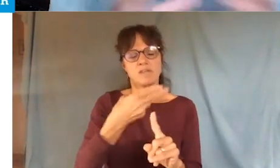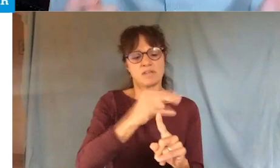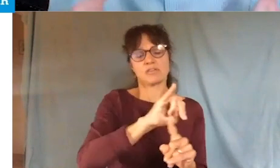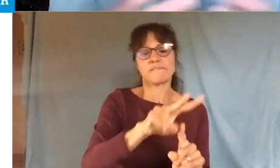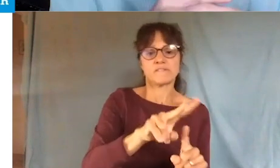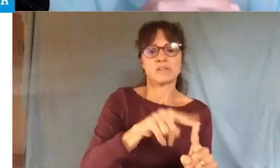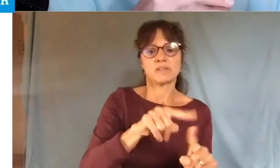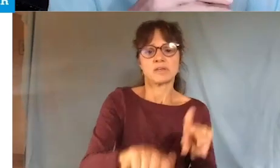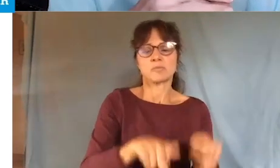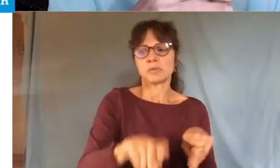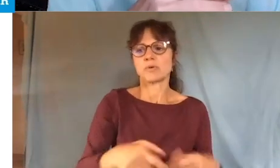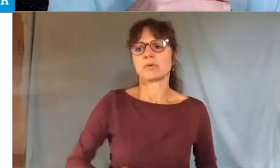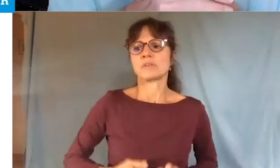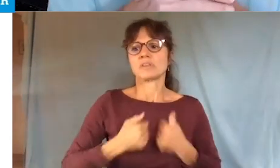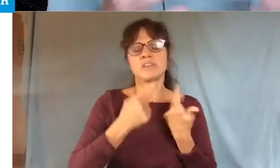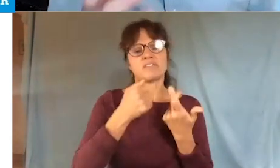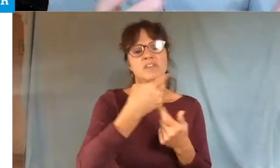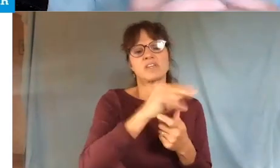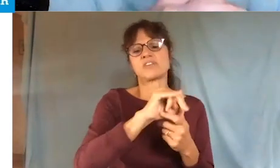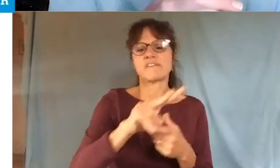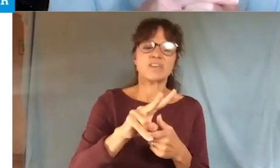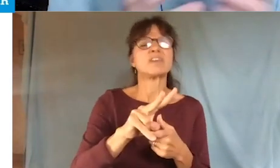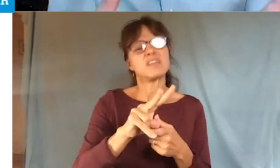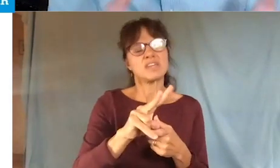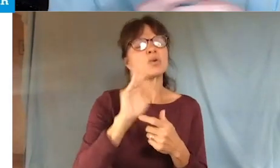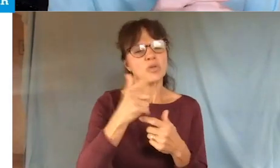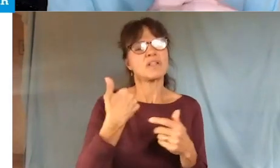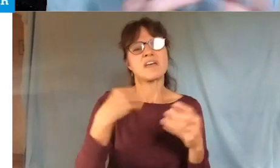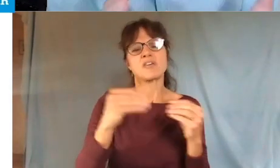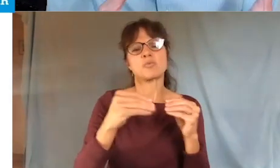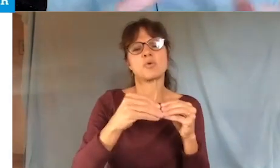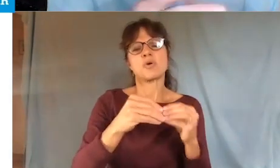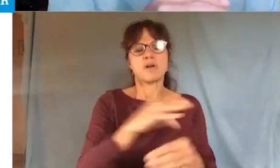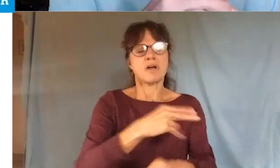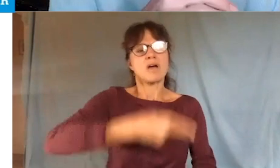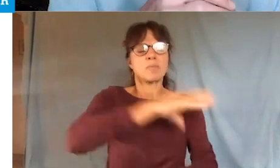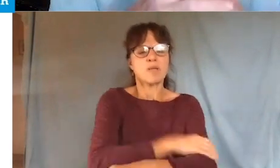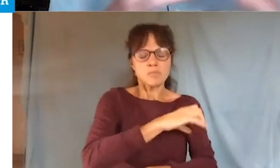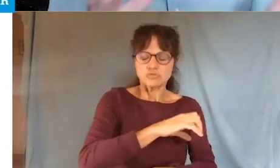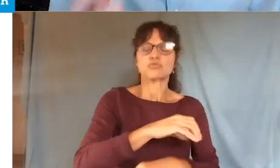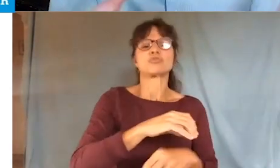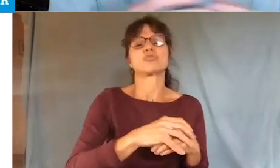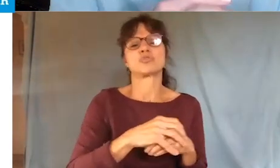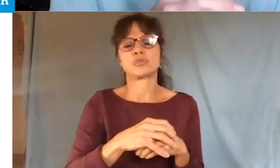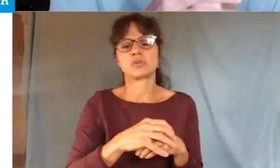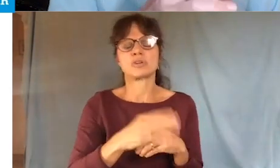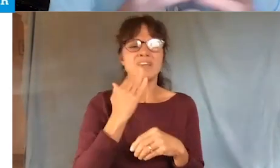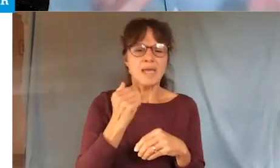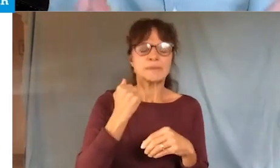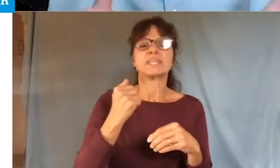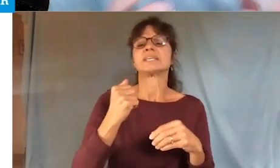HIV, people living with HIV are more likely to have hypertension, high blood pressure,